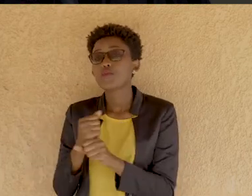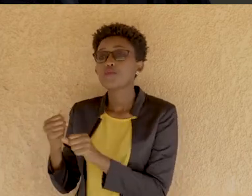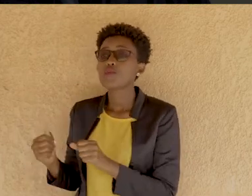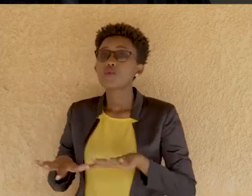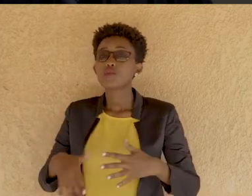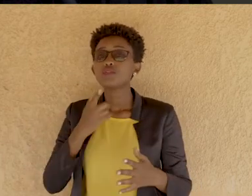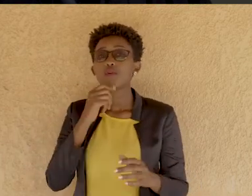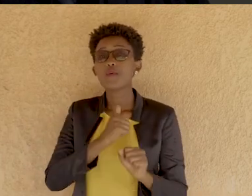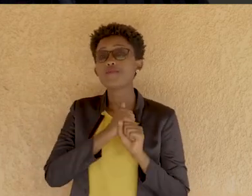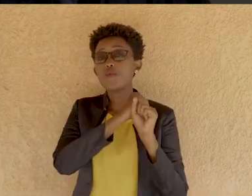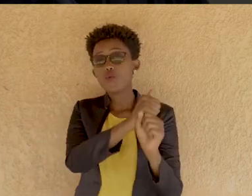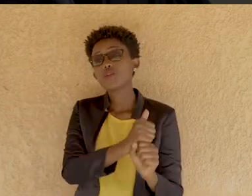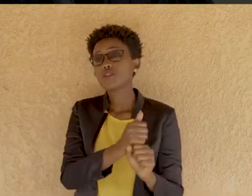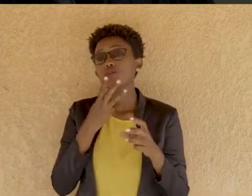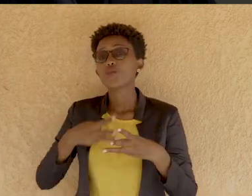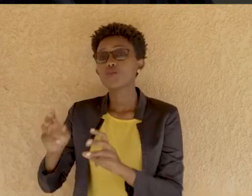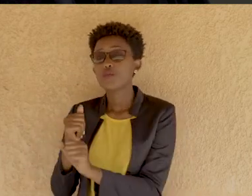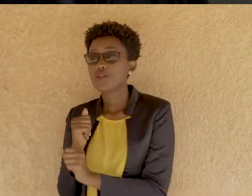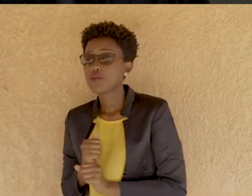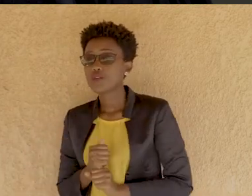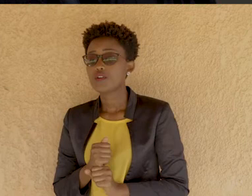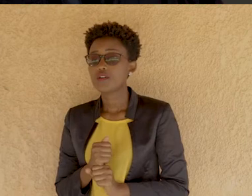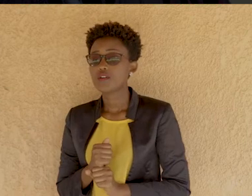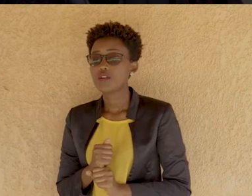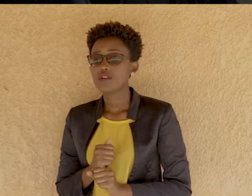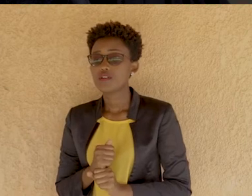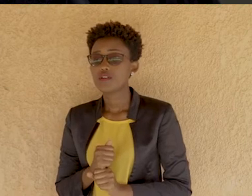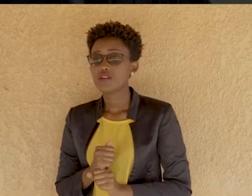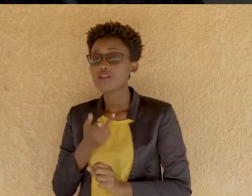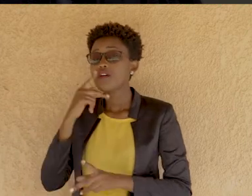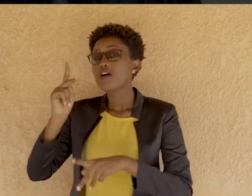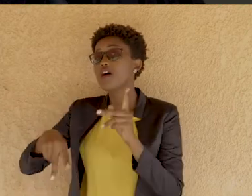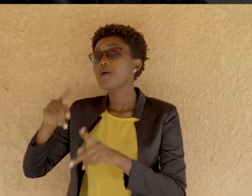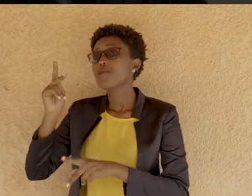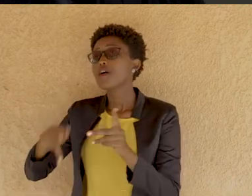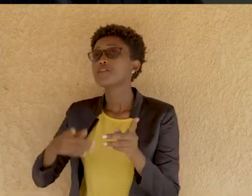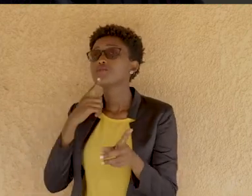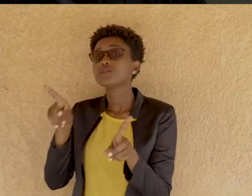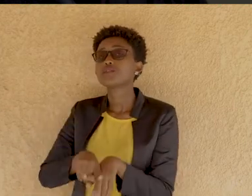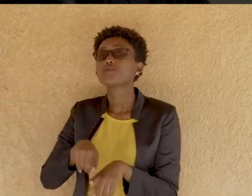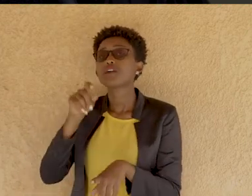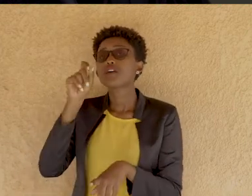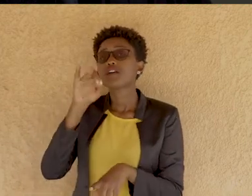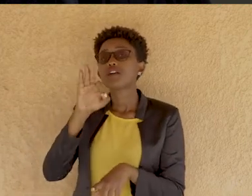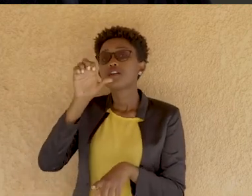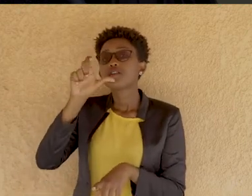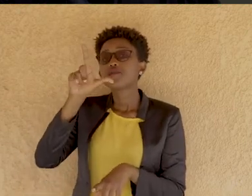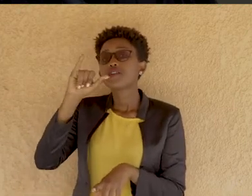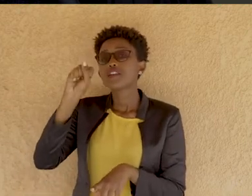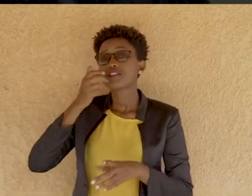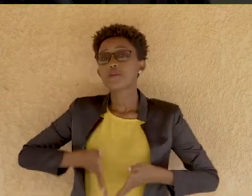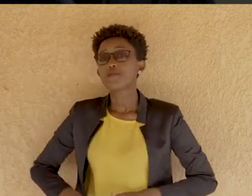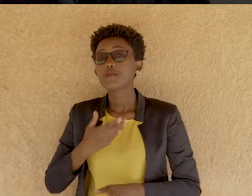to avoid cases similar to Felicien's. For people like Twizeyimana Felicien who live with a disability, the law must provide for